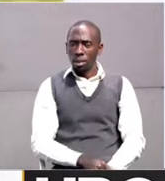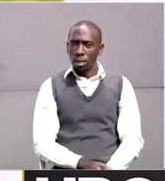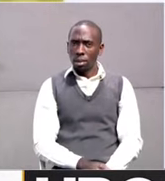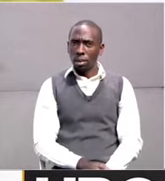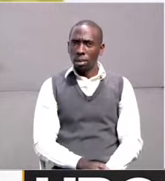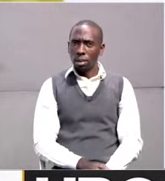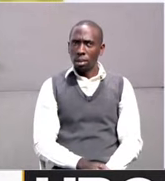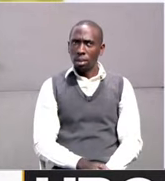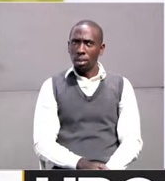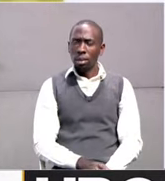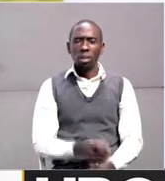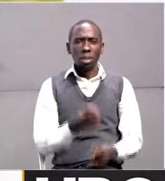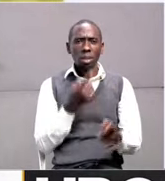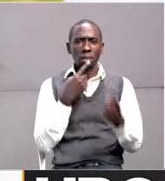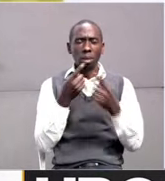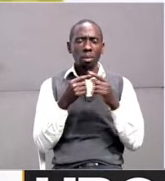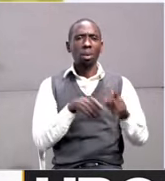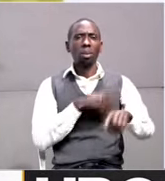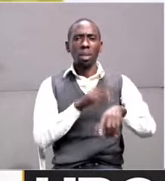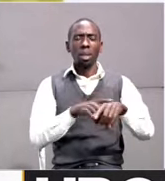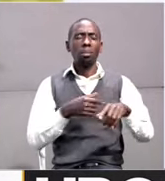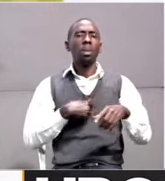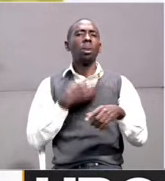he spoke for a long time. I wanted to get